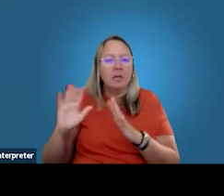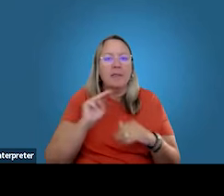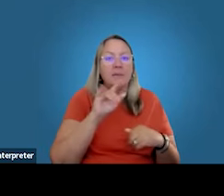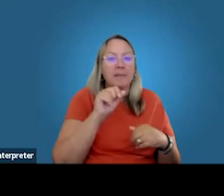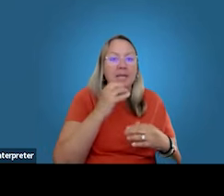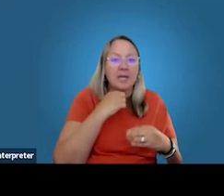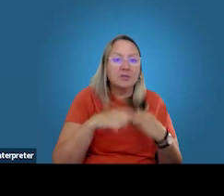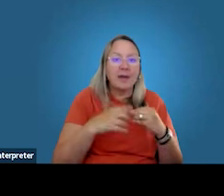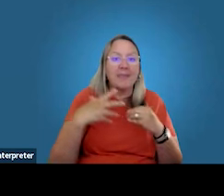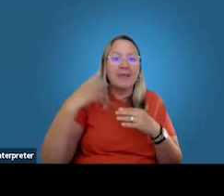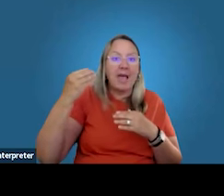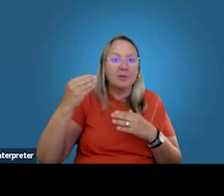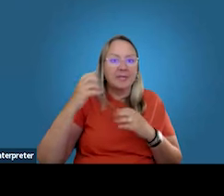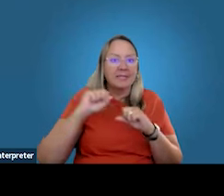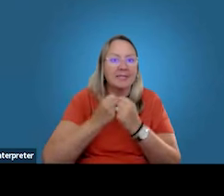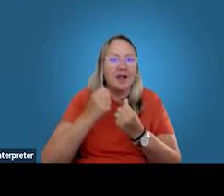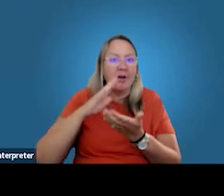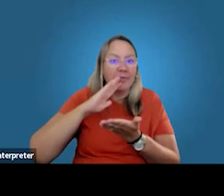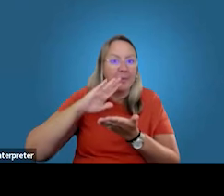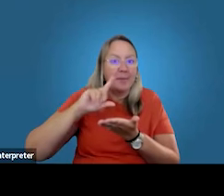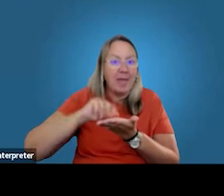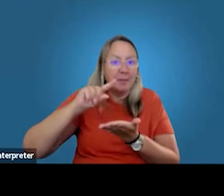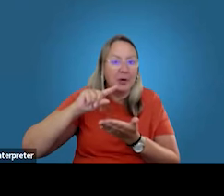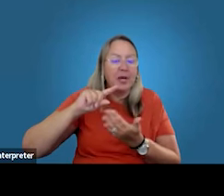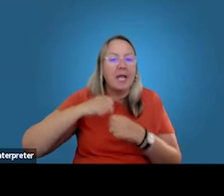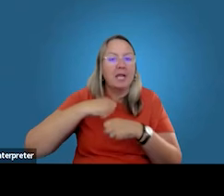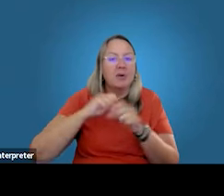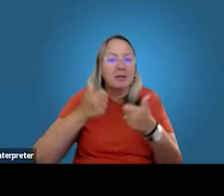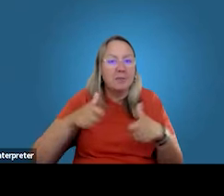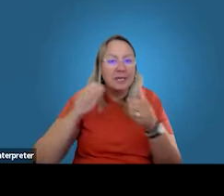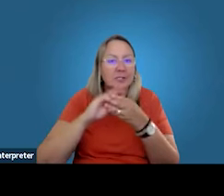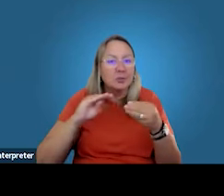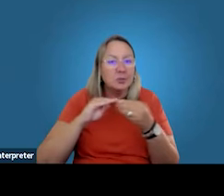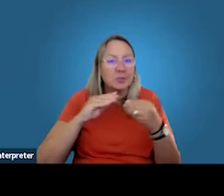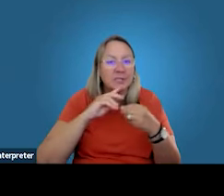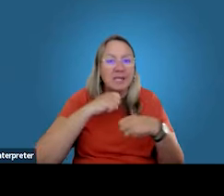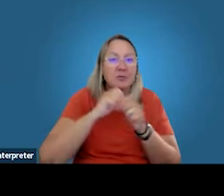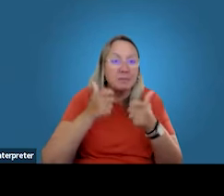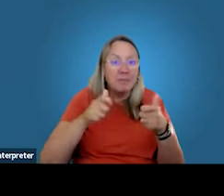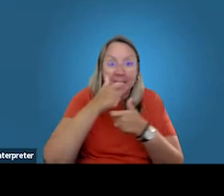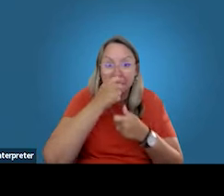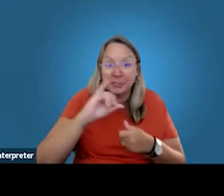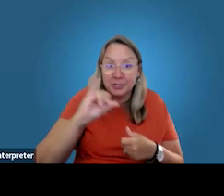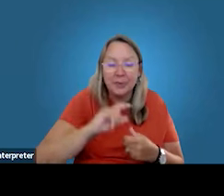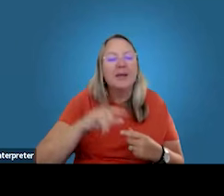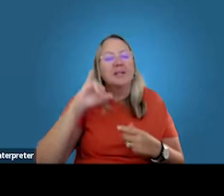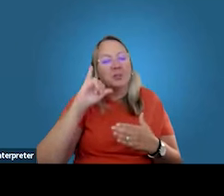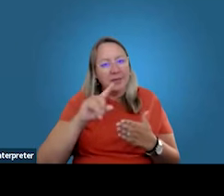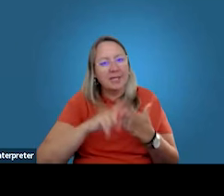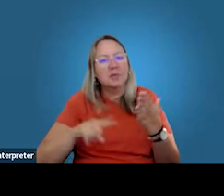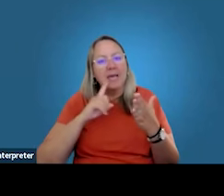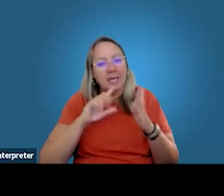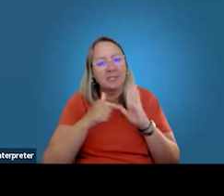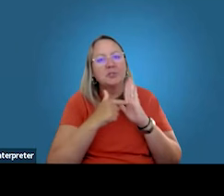is that Alzheimer's Society are capable of creating big stories that create big interest. And so that's what they needed to show